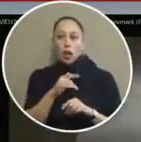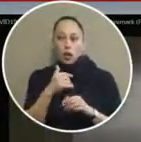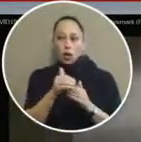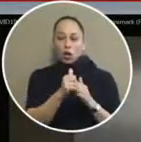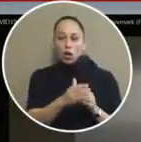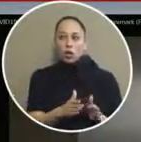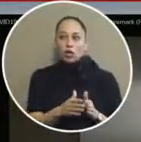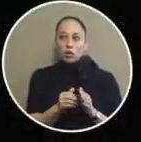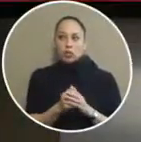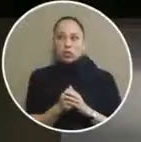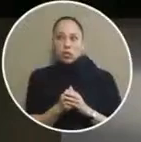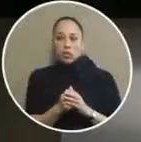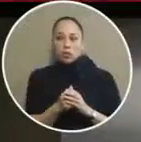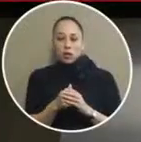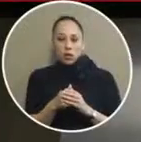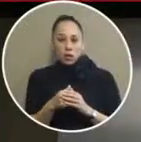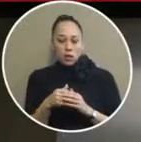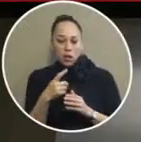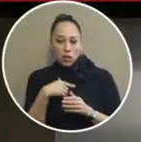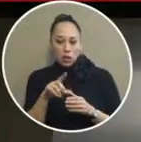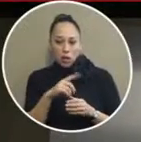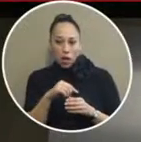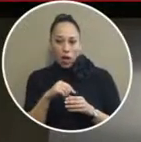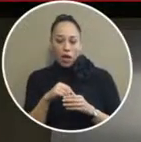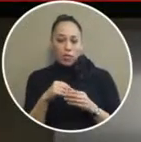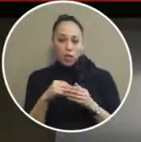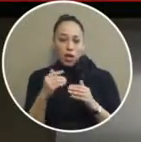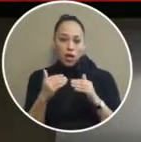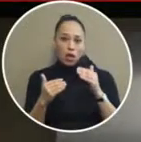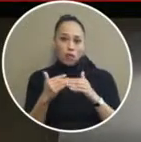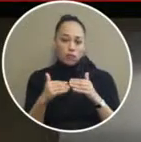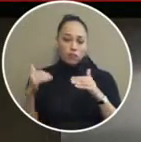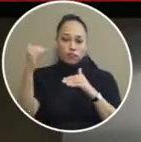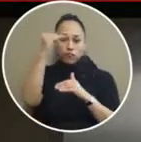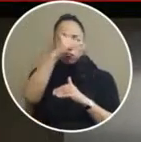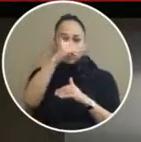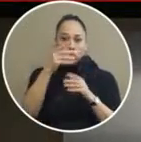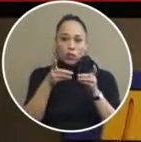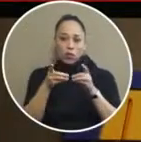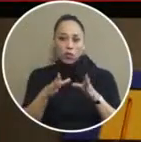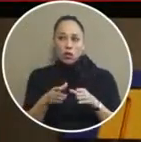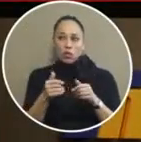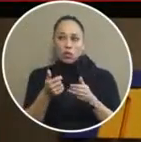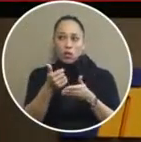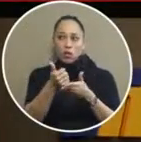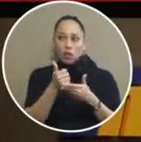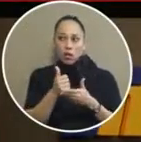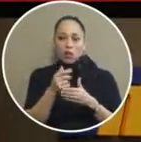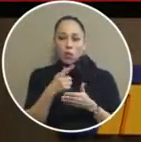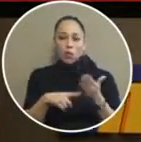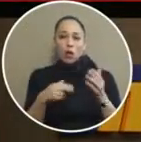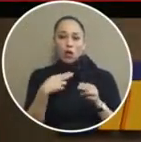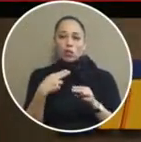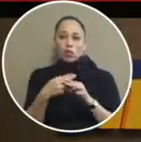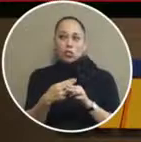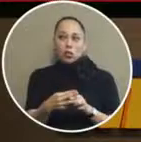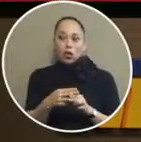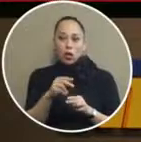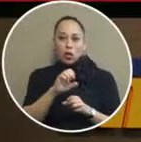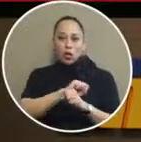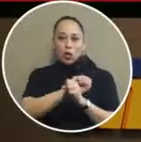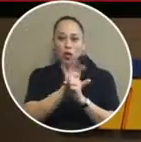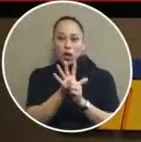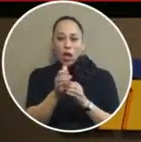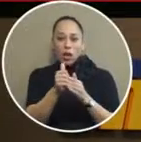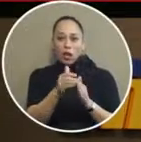leadership team and our executive team, our corporate headquarters, was ahead of everything. They put together what's called the